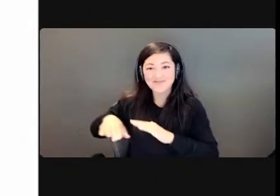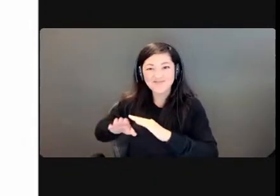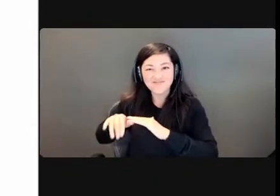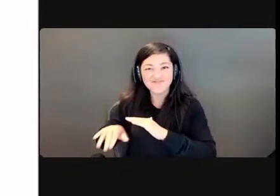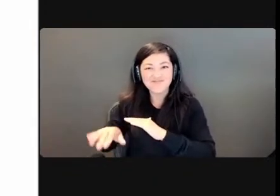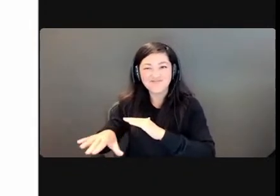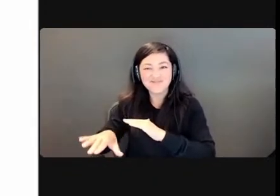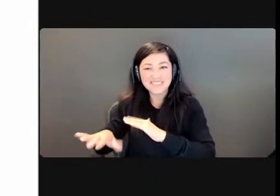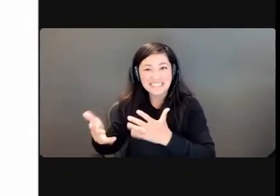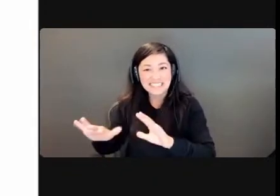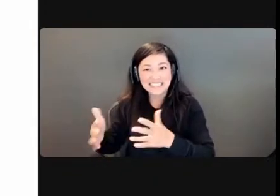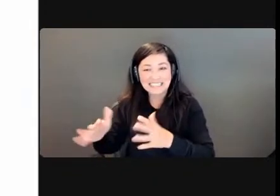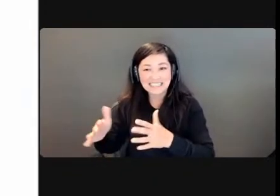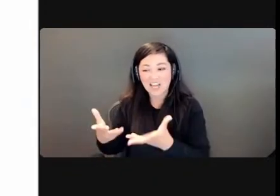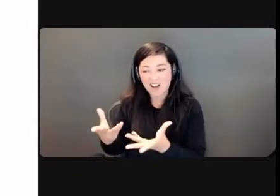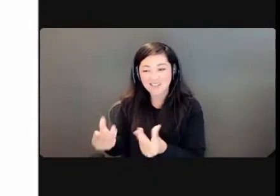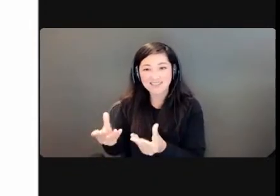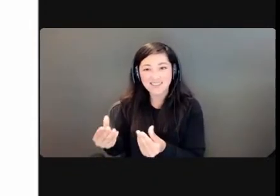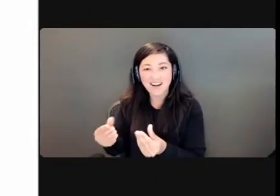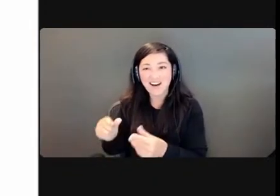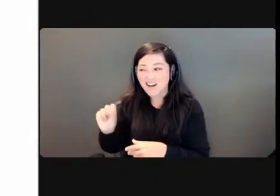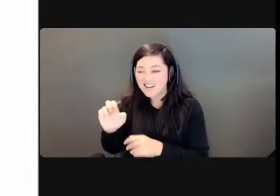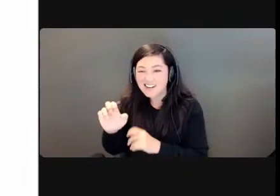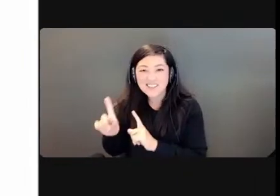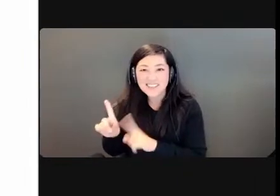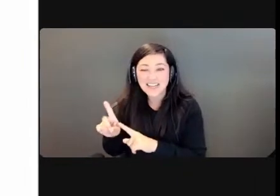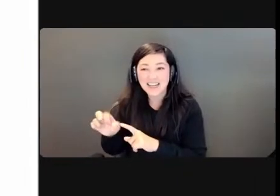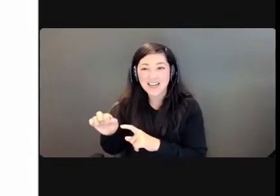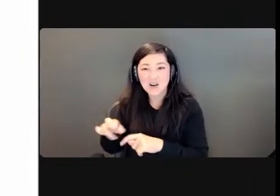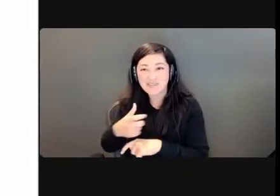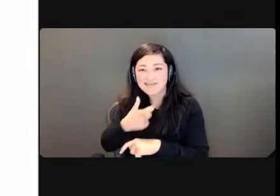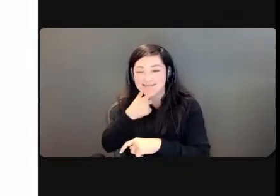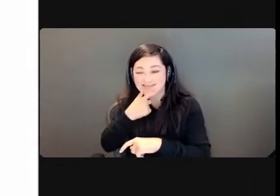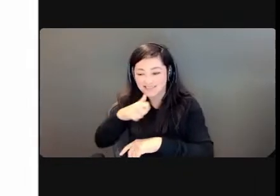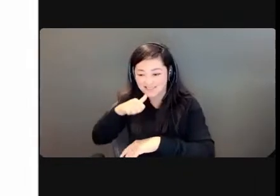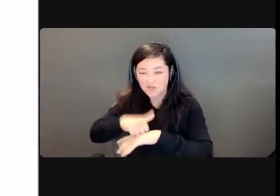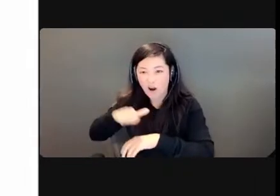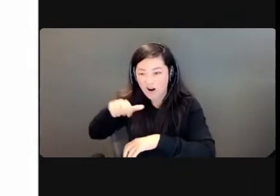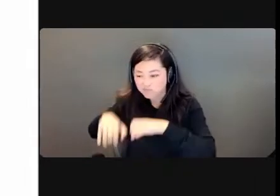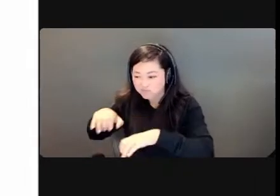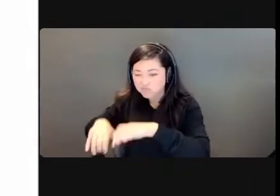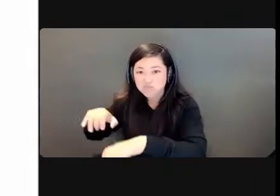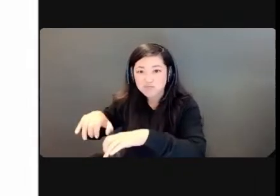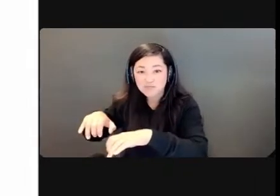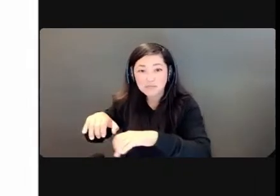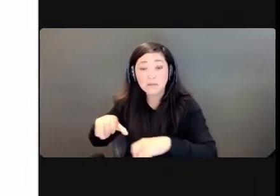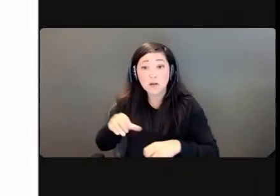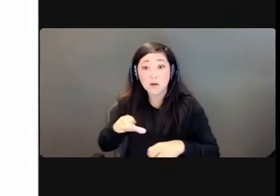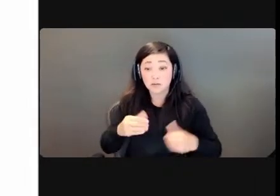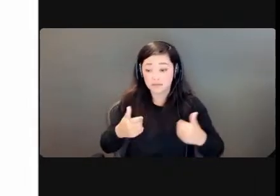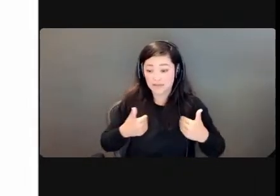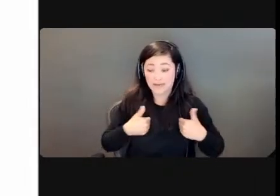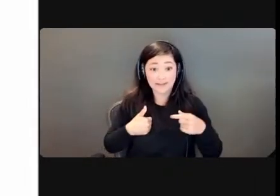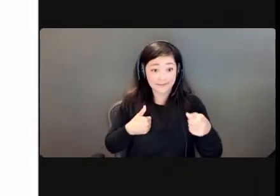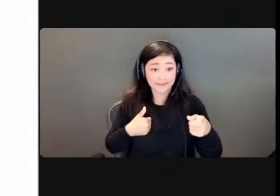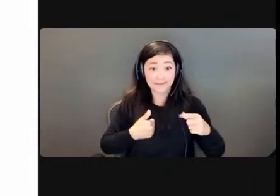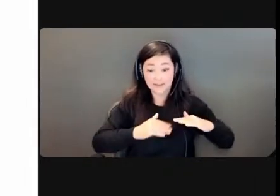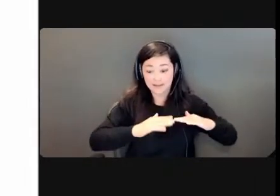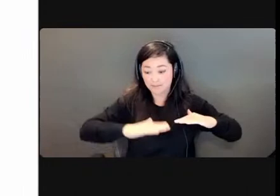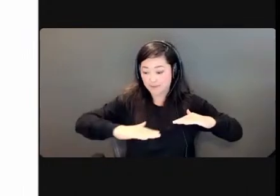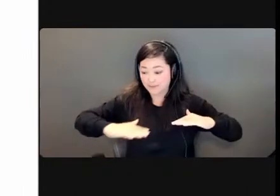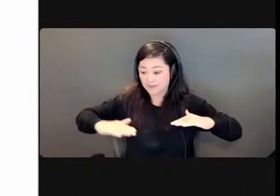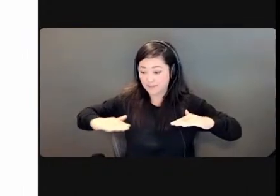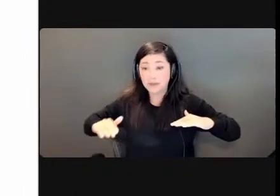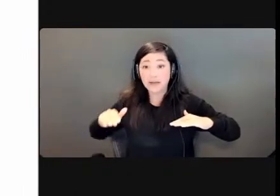soft, like sand or really thick gravel. So I carry something called access tracks in my van, and they are just